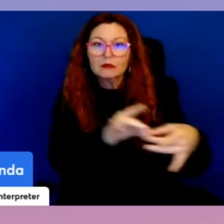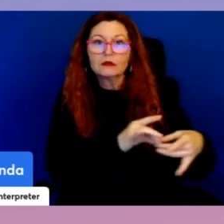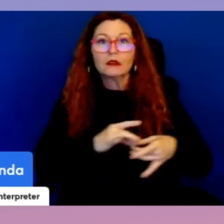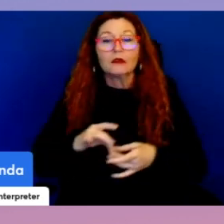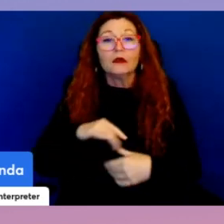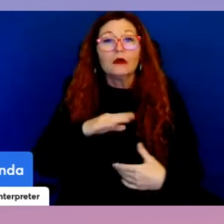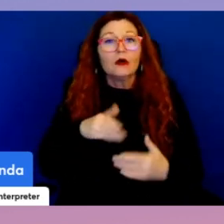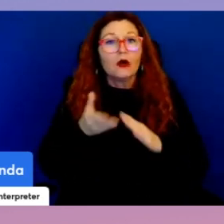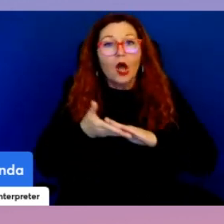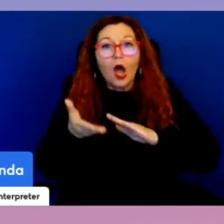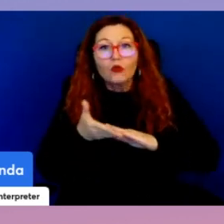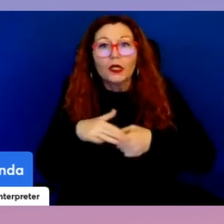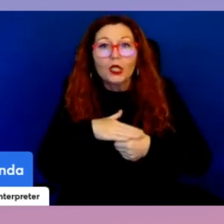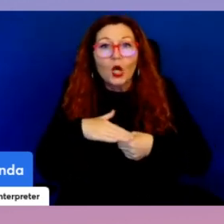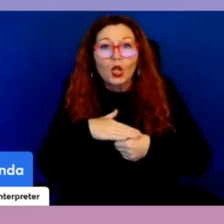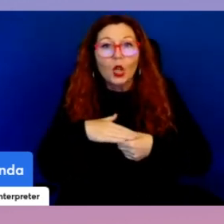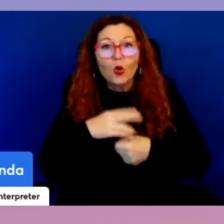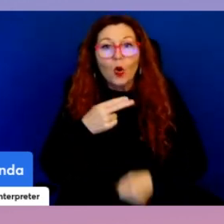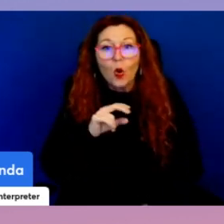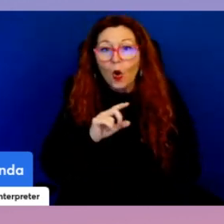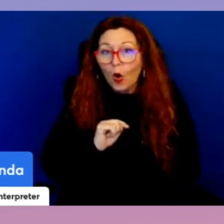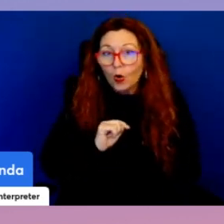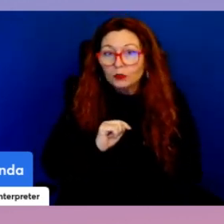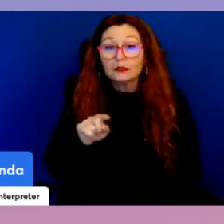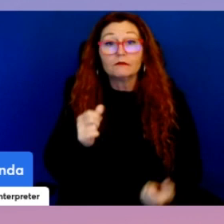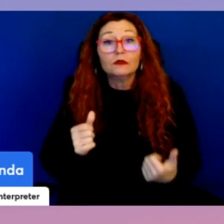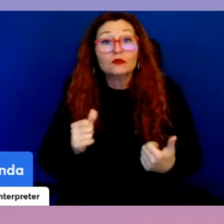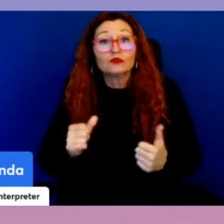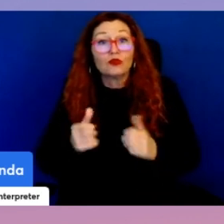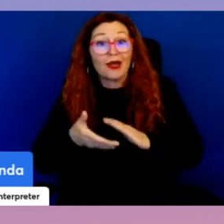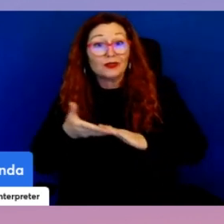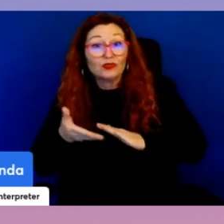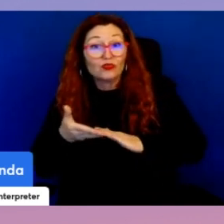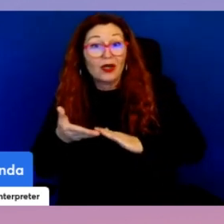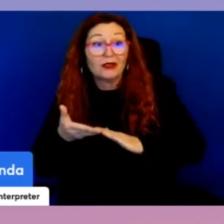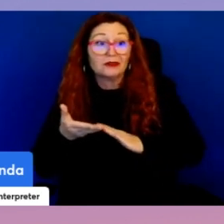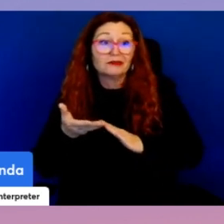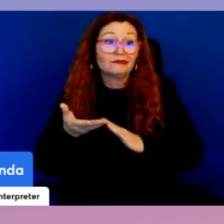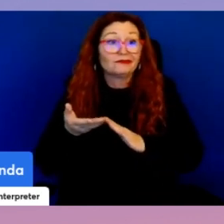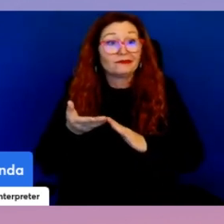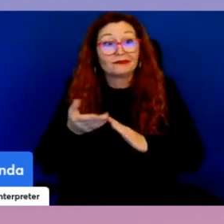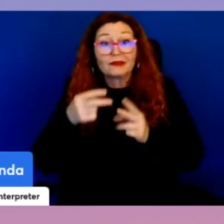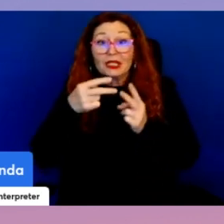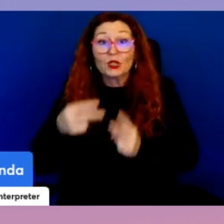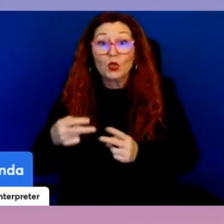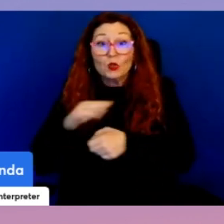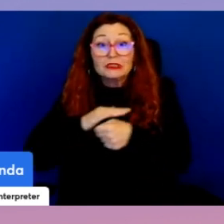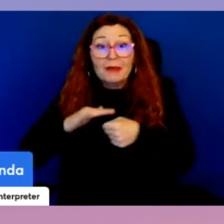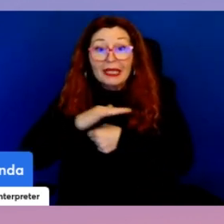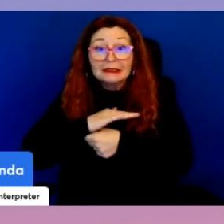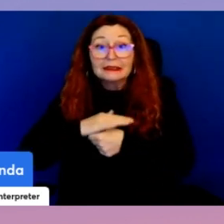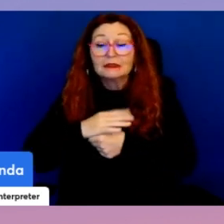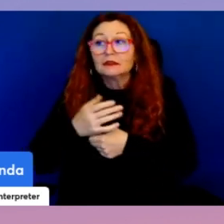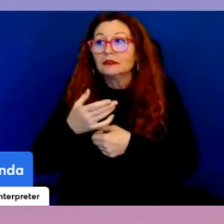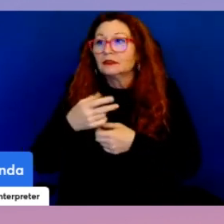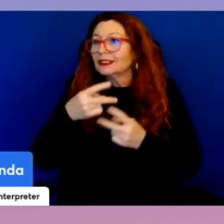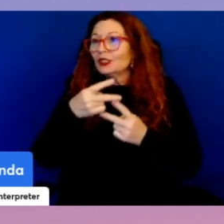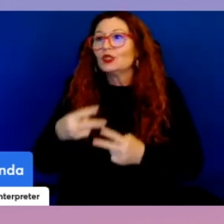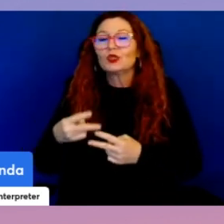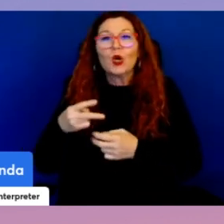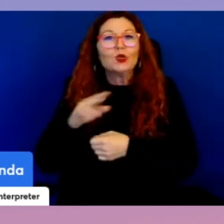on local host. If you were to try to run this in CodeSpace, CodeSpace